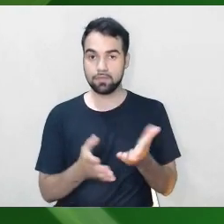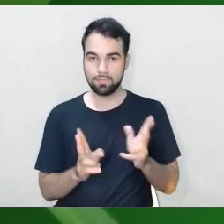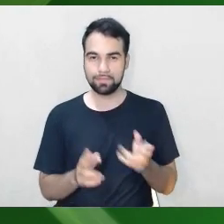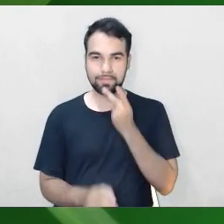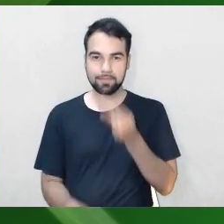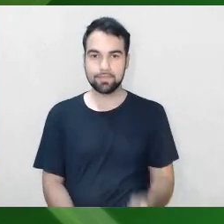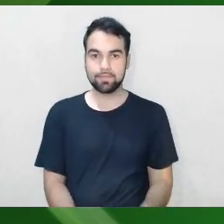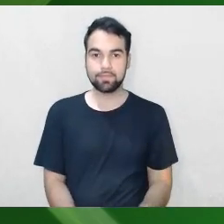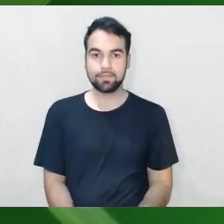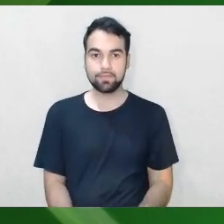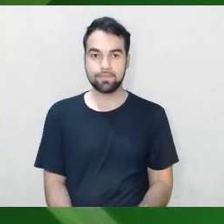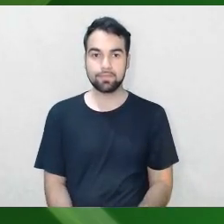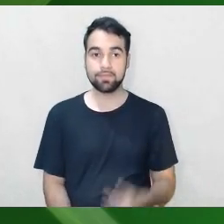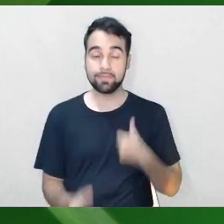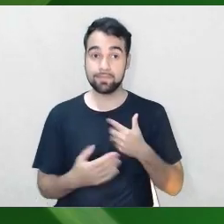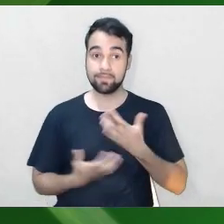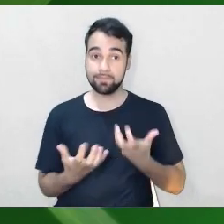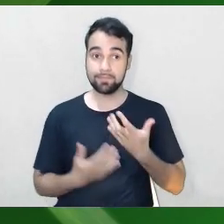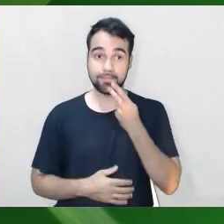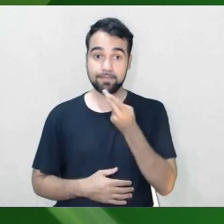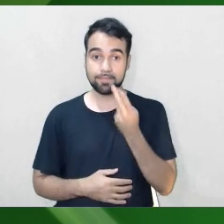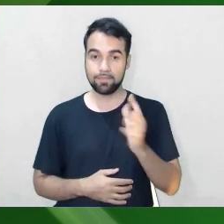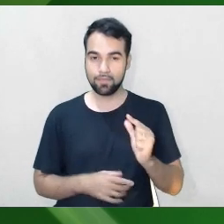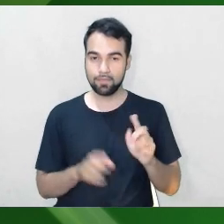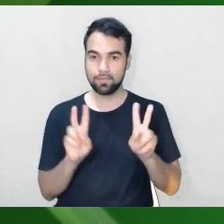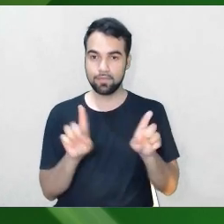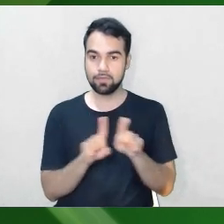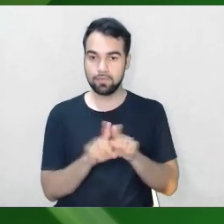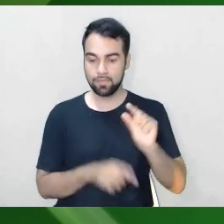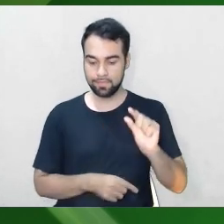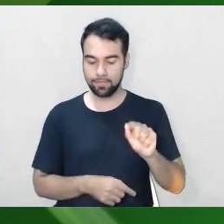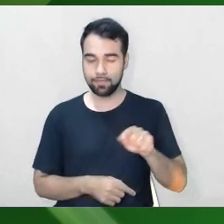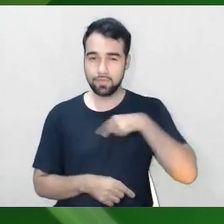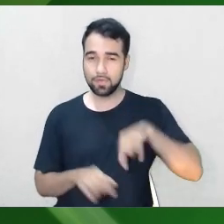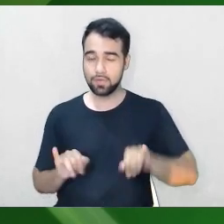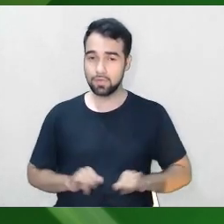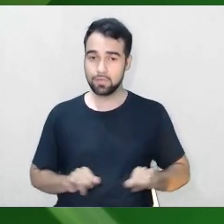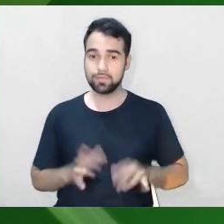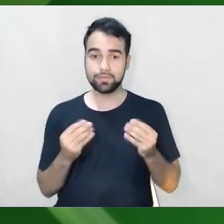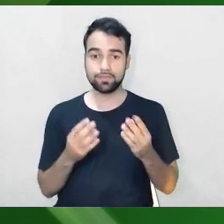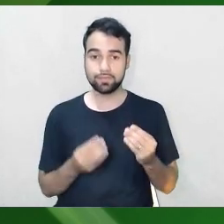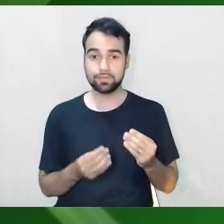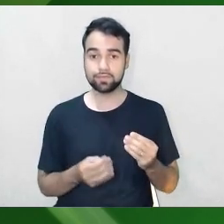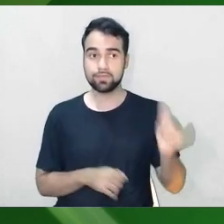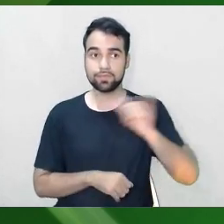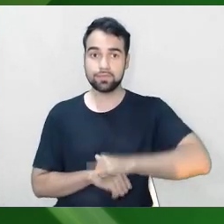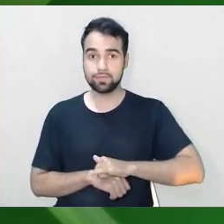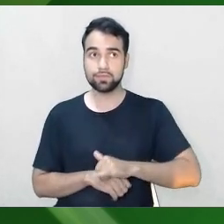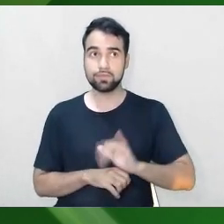the experience at the end. You talked about architecture. At the front end, we suffer a lot